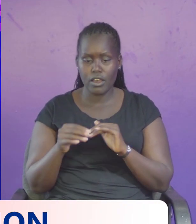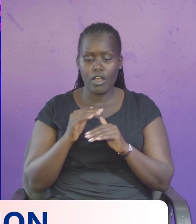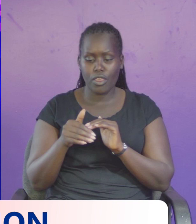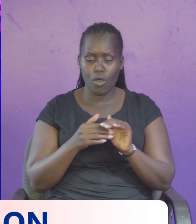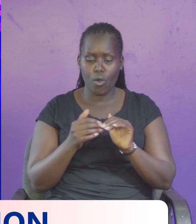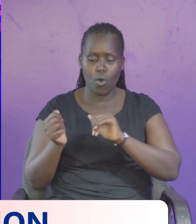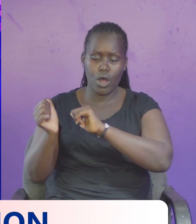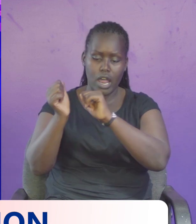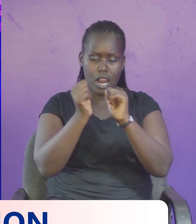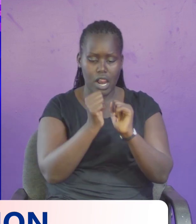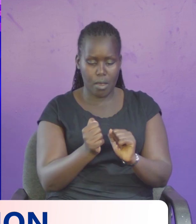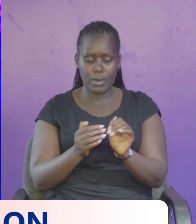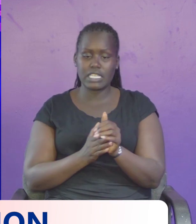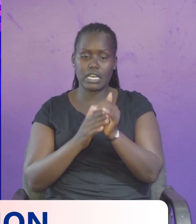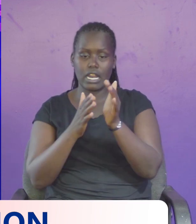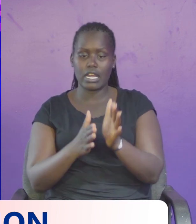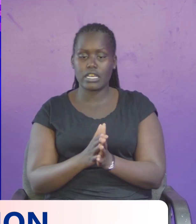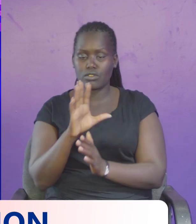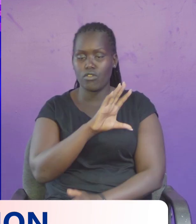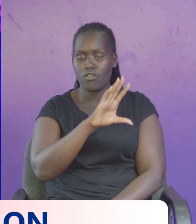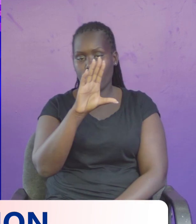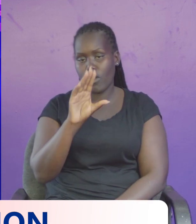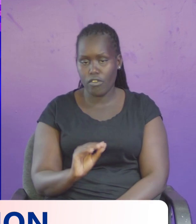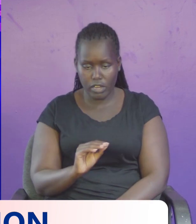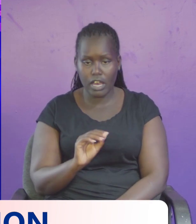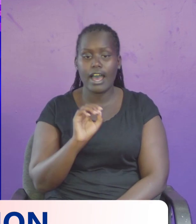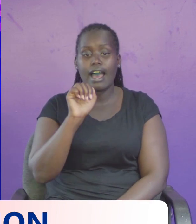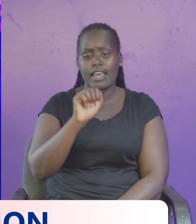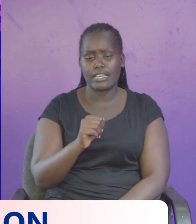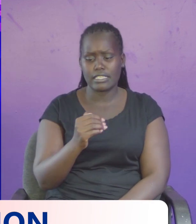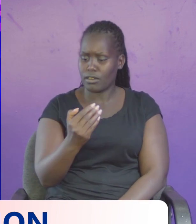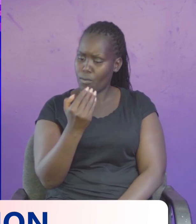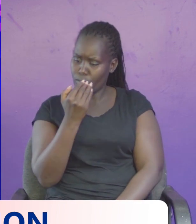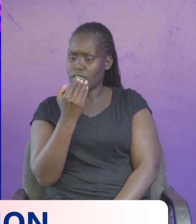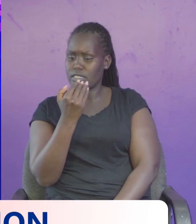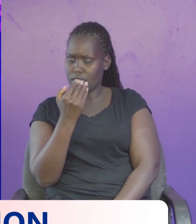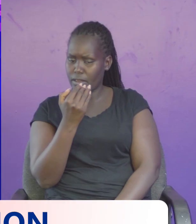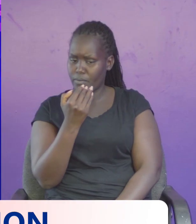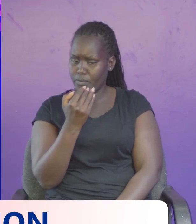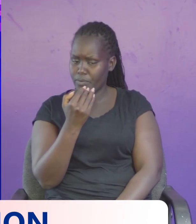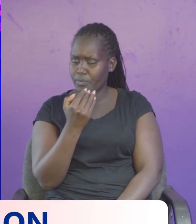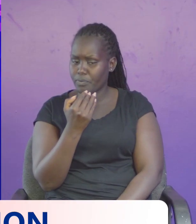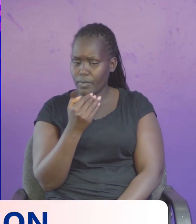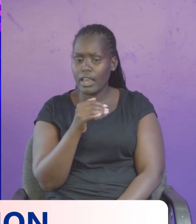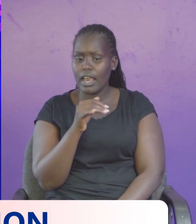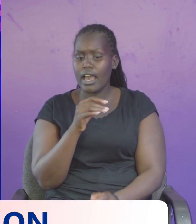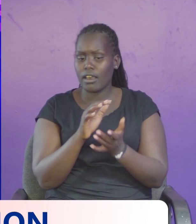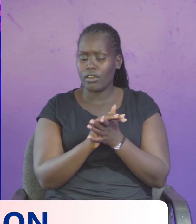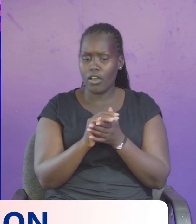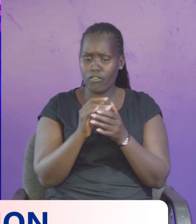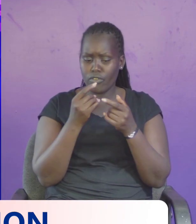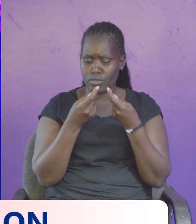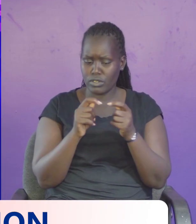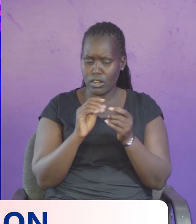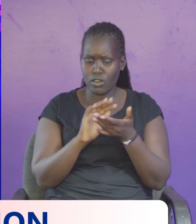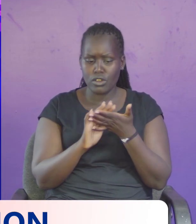almighty leaders of Africa. Okay. Yeah, mpaka nilikuwa najiuliza siku moja Jona, that umewahi kuwa